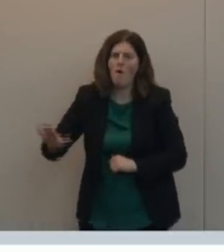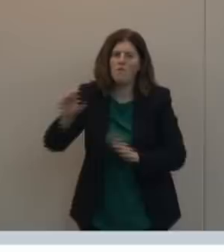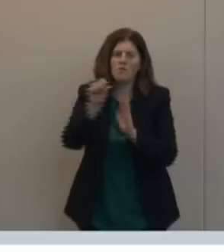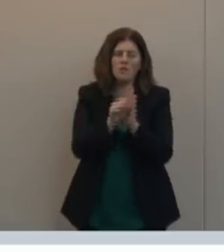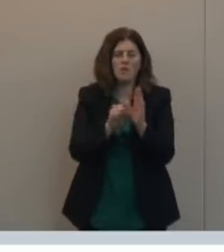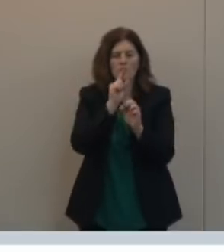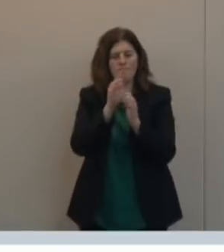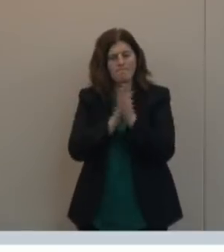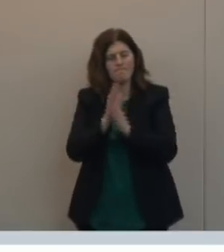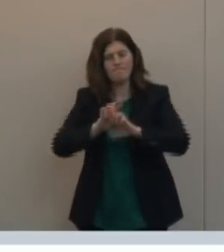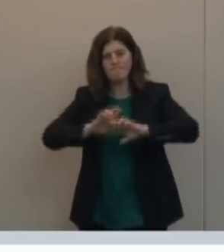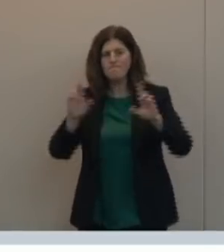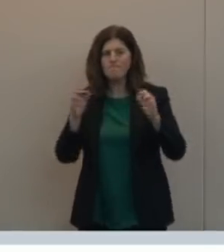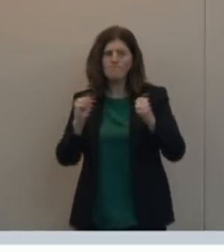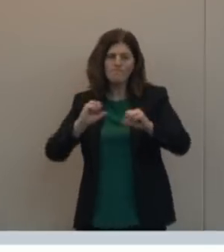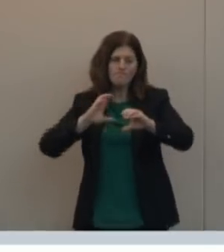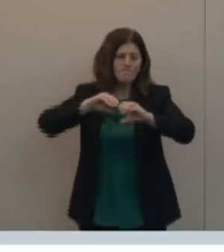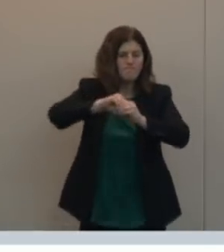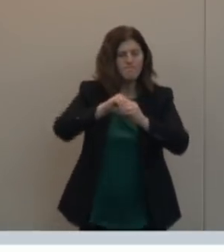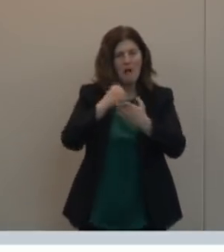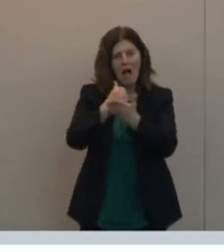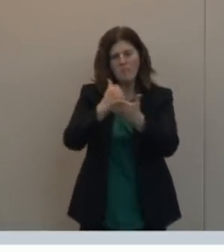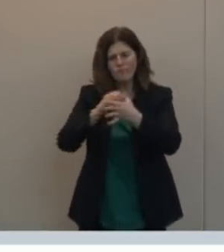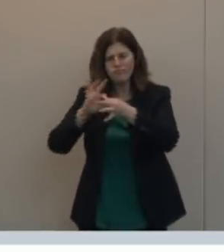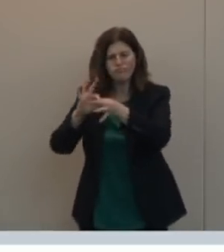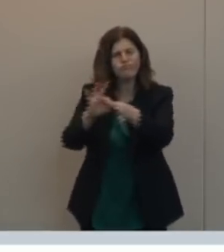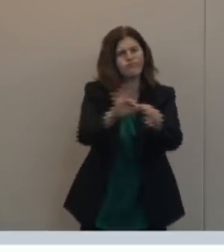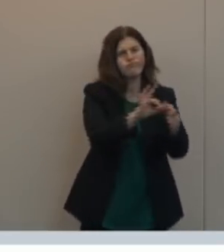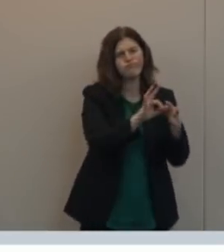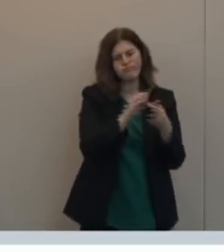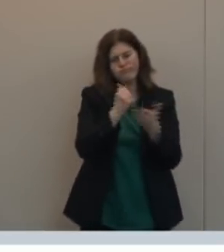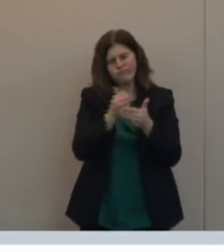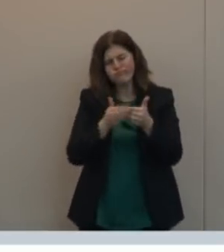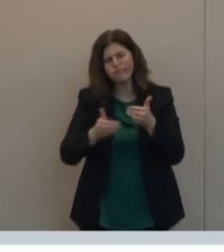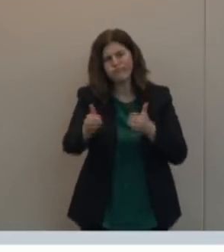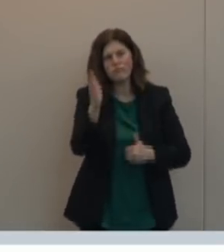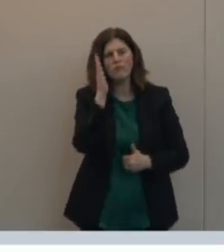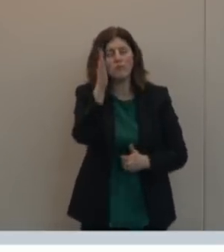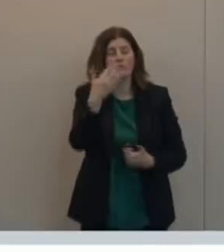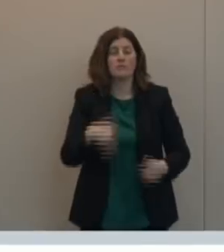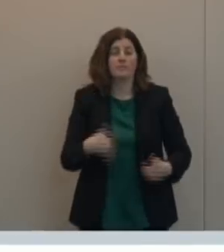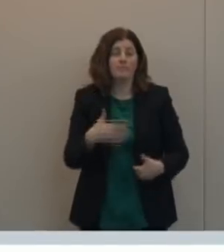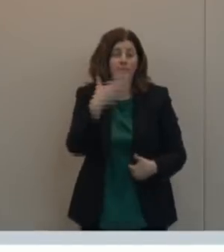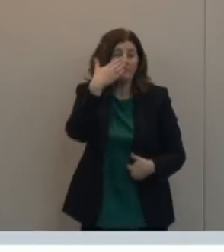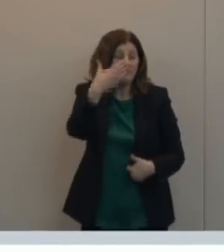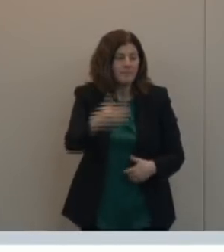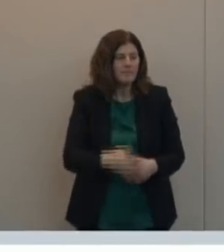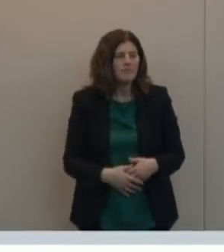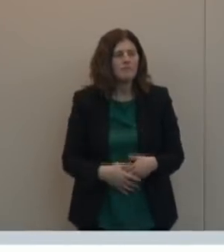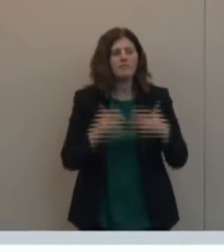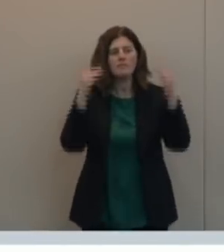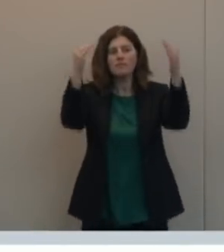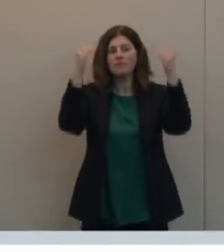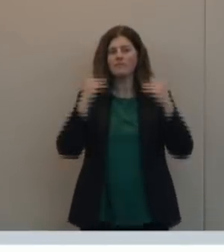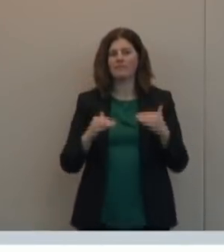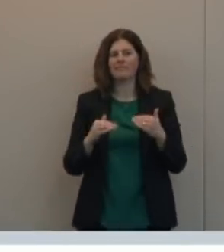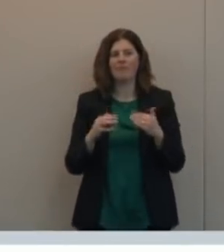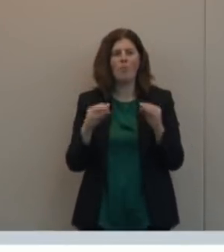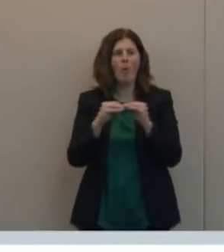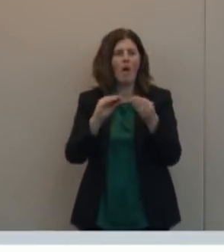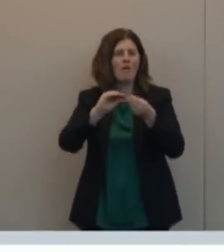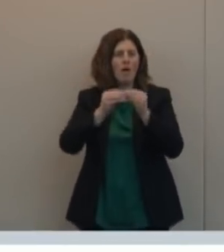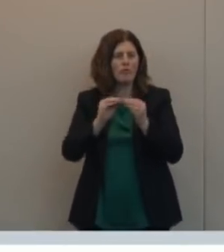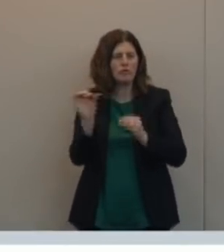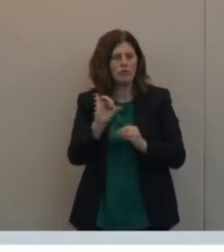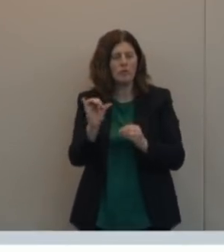step up to try to participate in this and coordinate this for the future. Next slide is just another update.